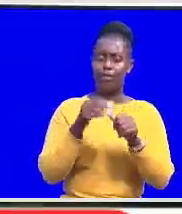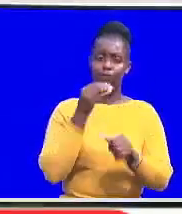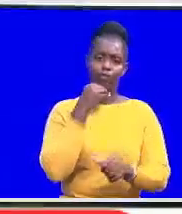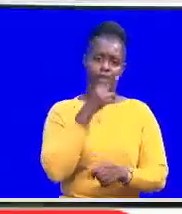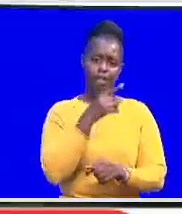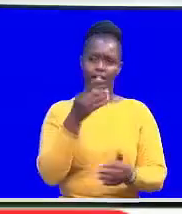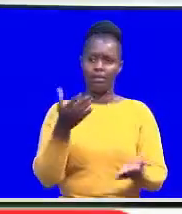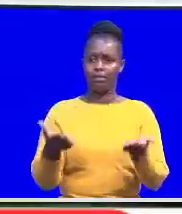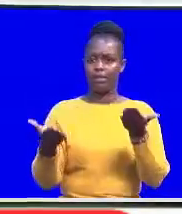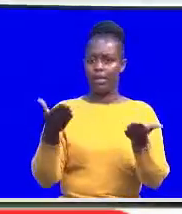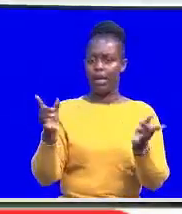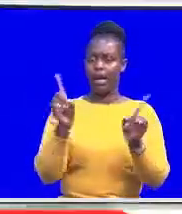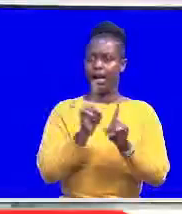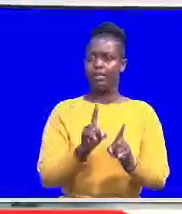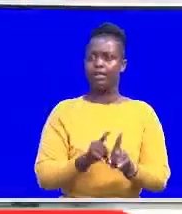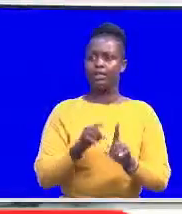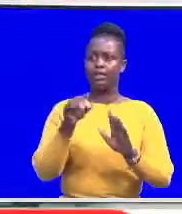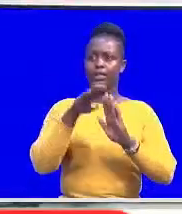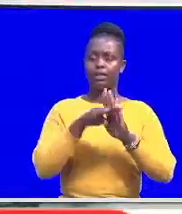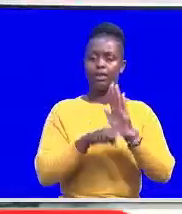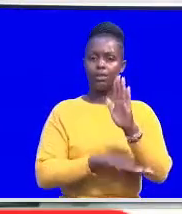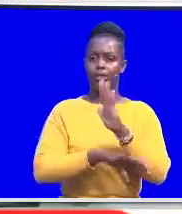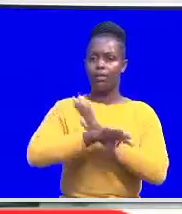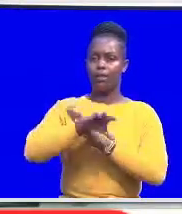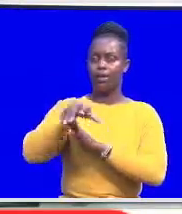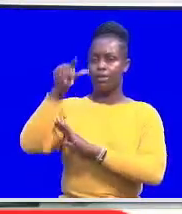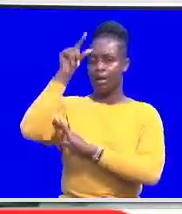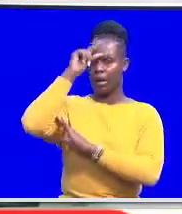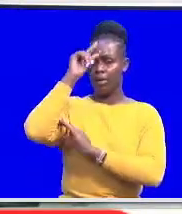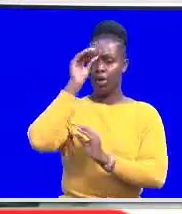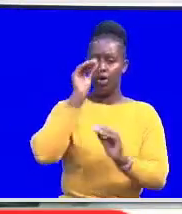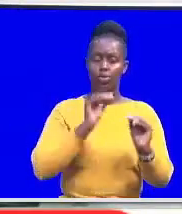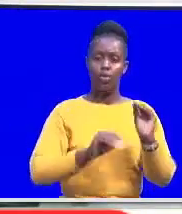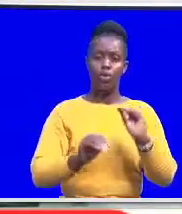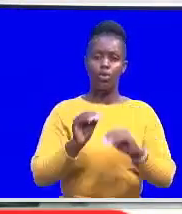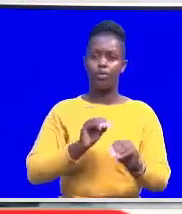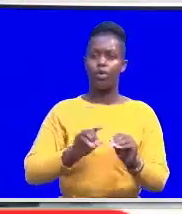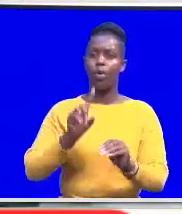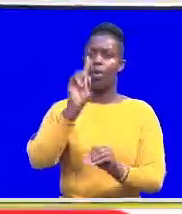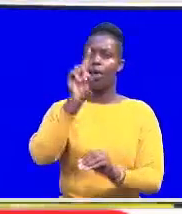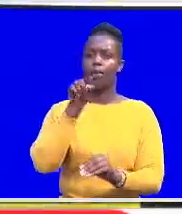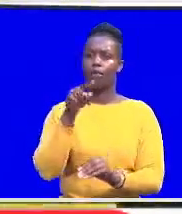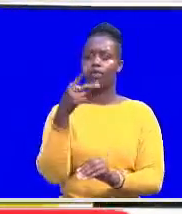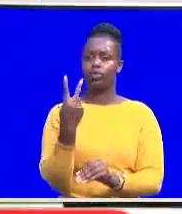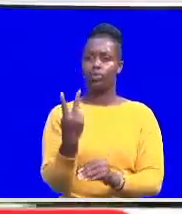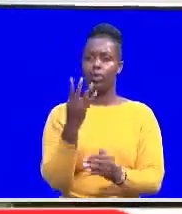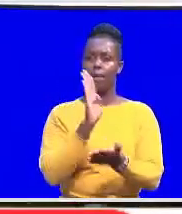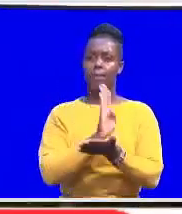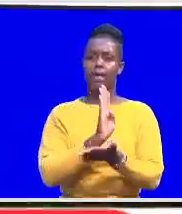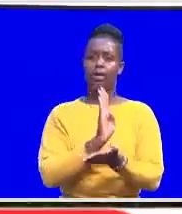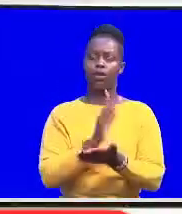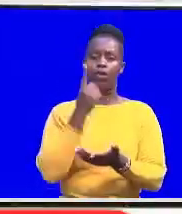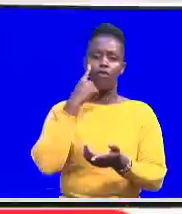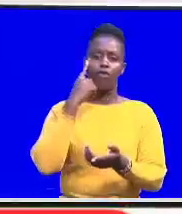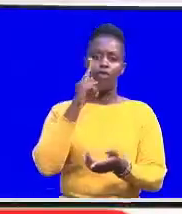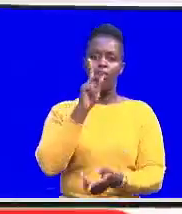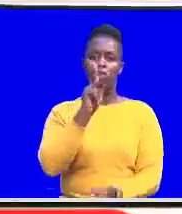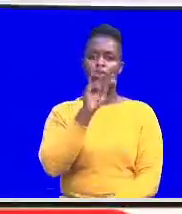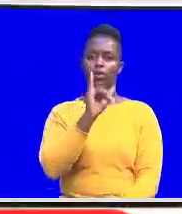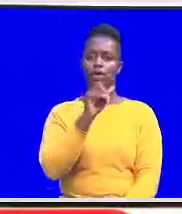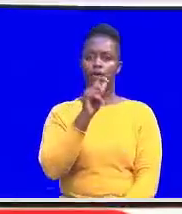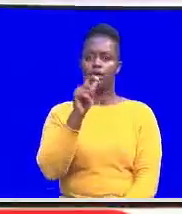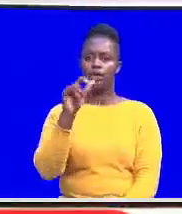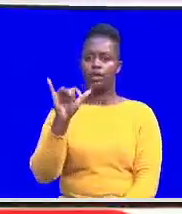initial plan for this program was for the county government to contribute 1.2 billion Kenya shillings to the kitty, while the